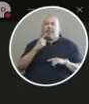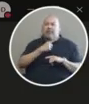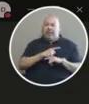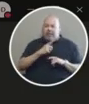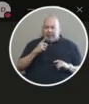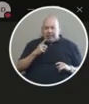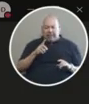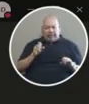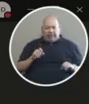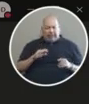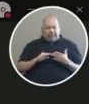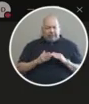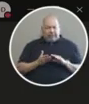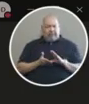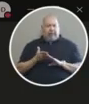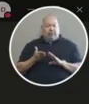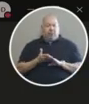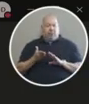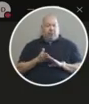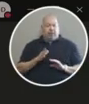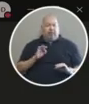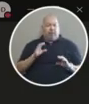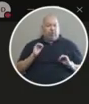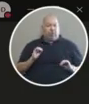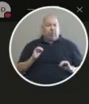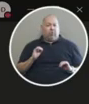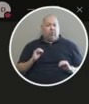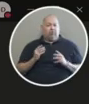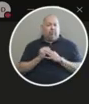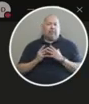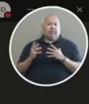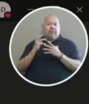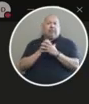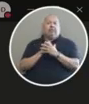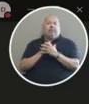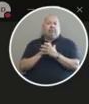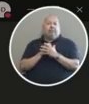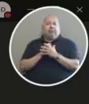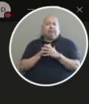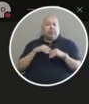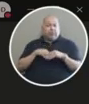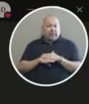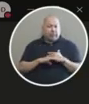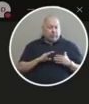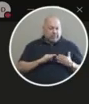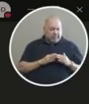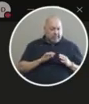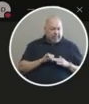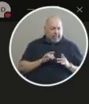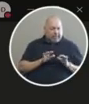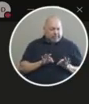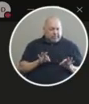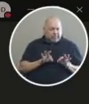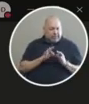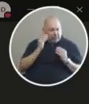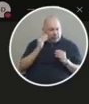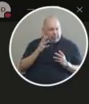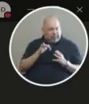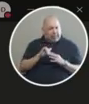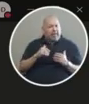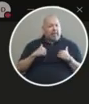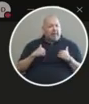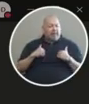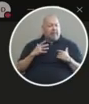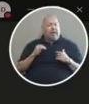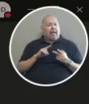days could the city operate if no additional revenues were coming into the city? That's critical information to